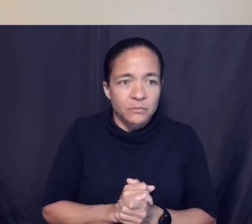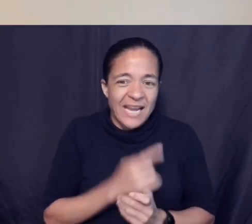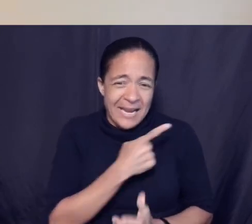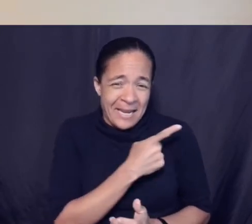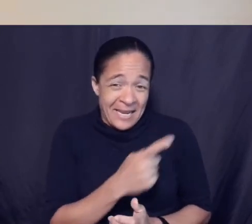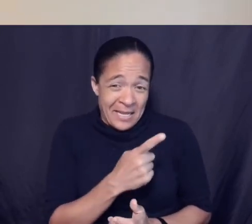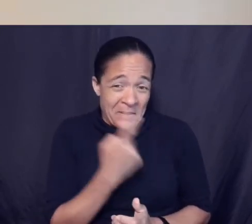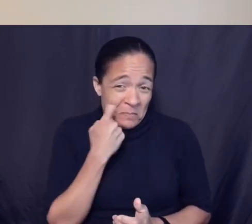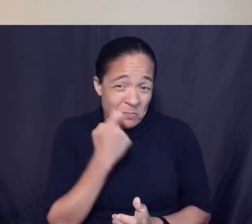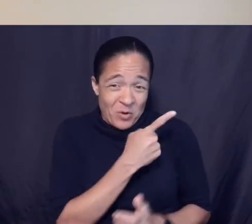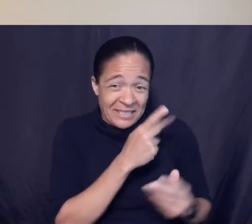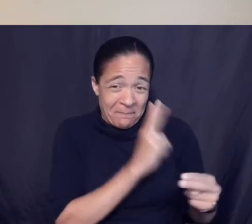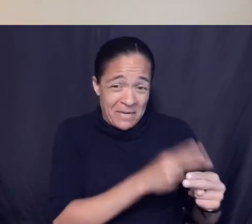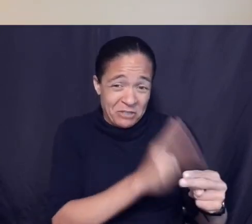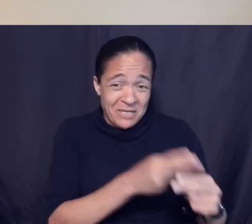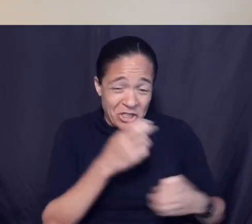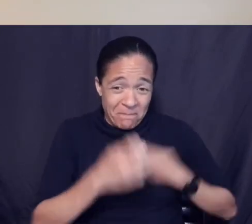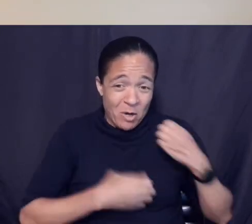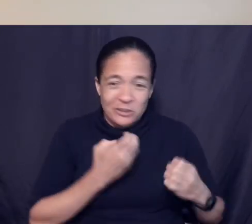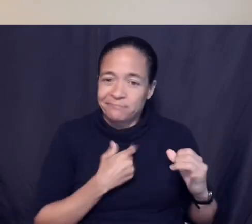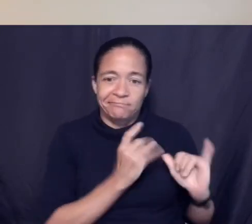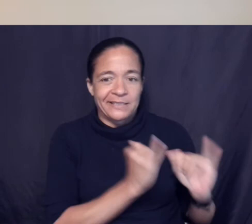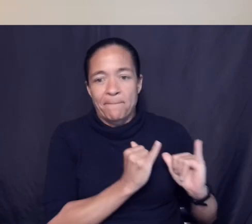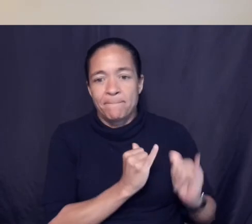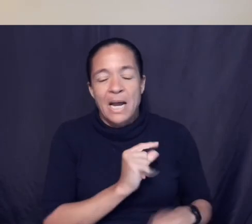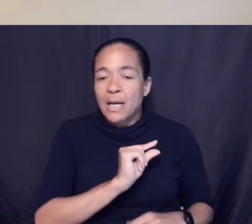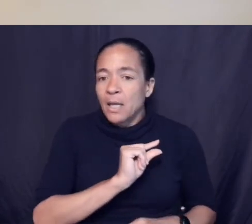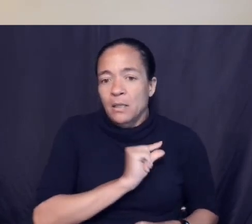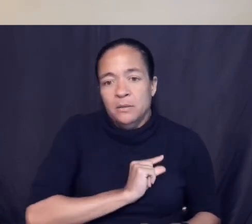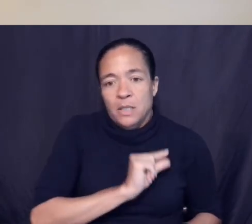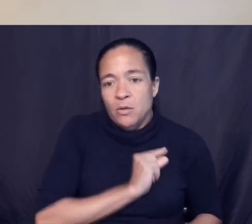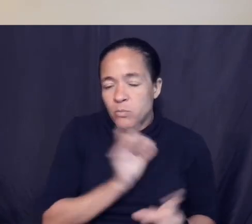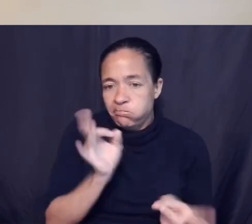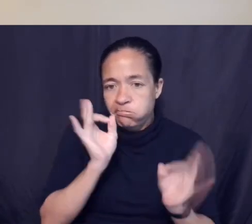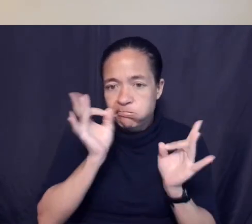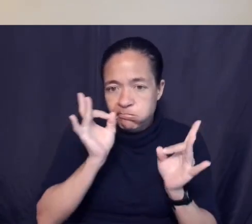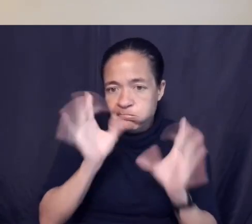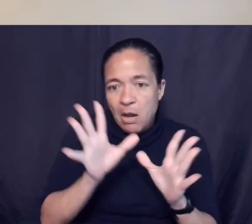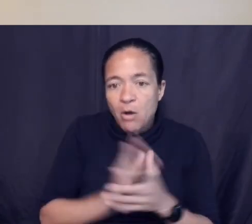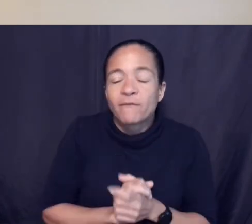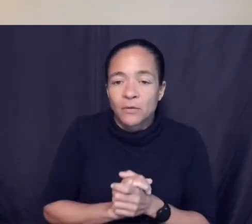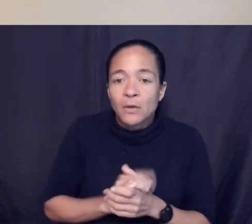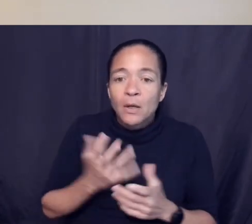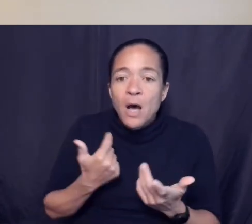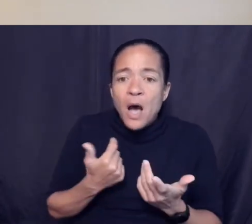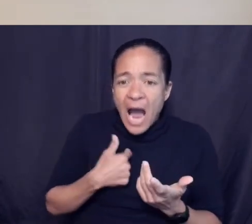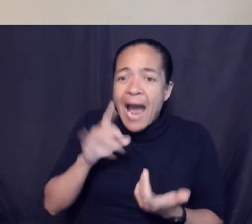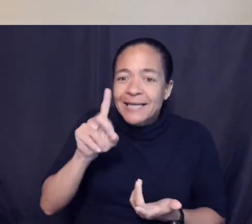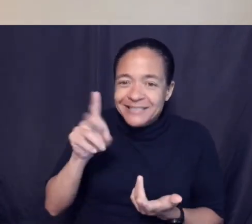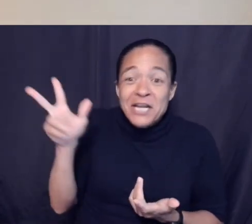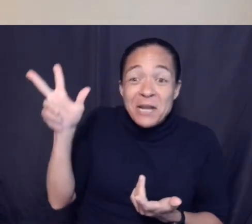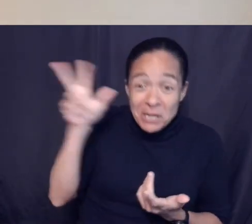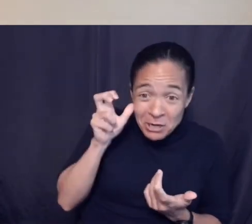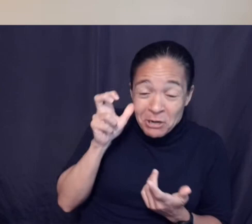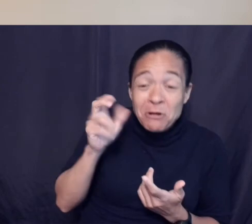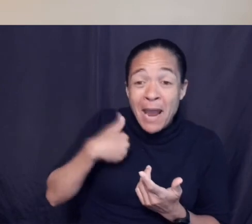the emotions that everybody else mentioned. Guilt was really bad. I felt like I had heard about this. How did I